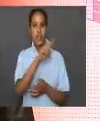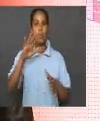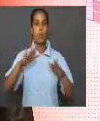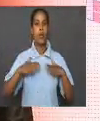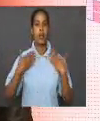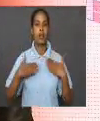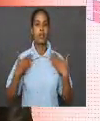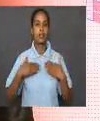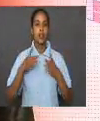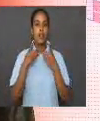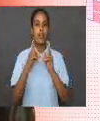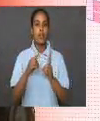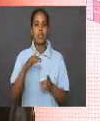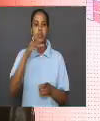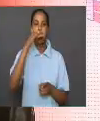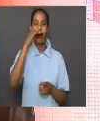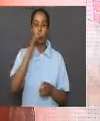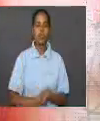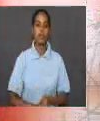pleasant, fruity smells.